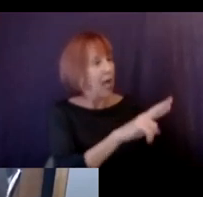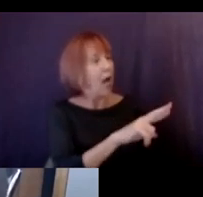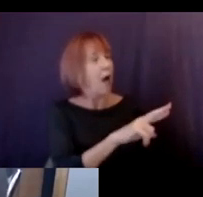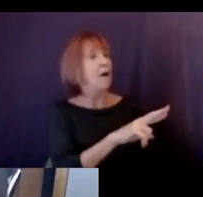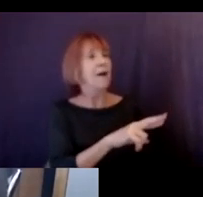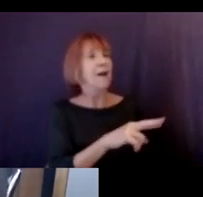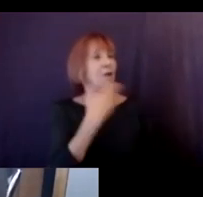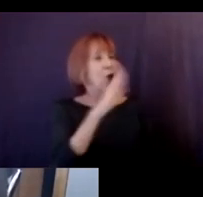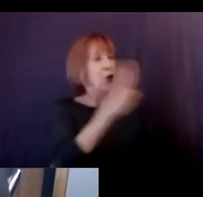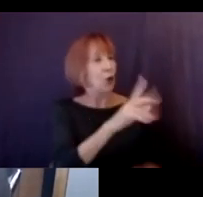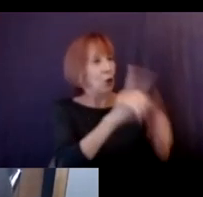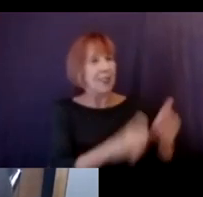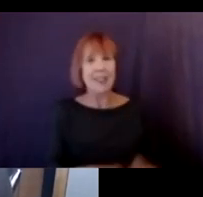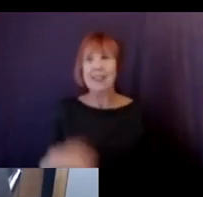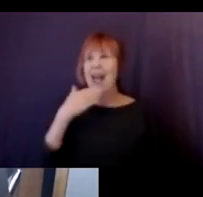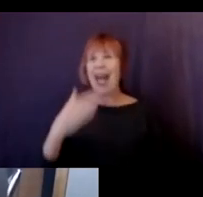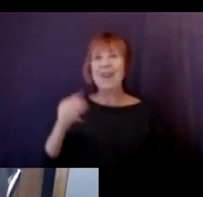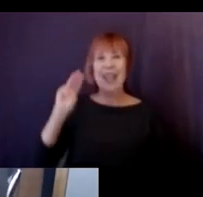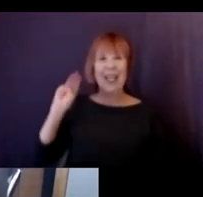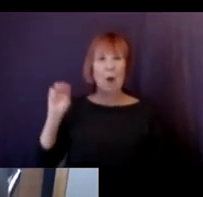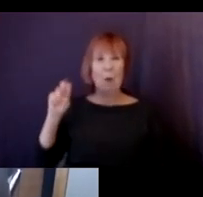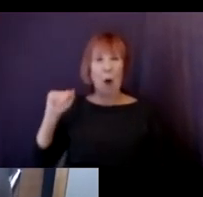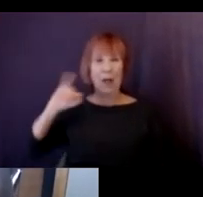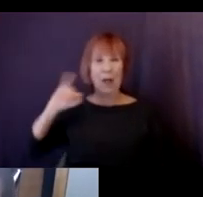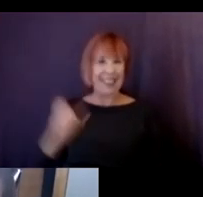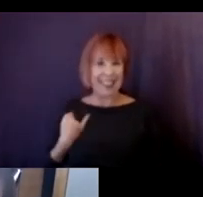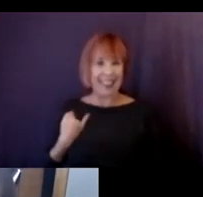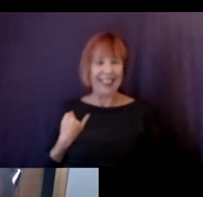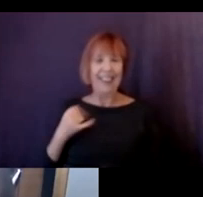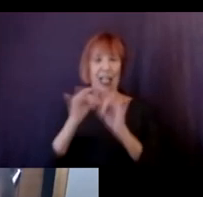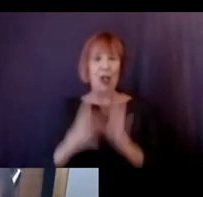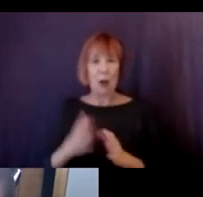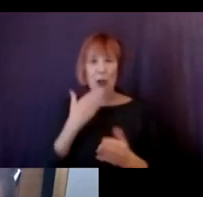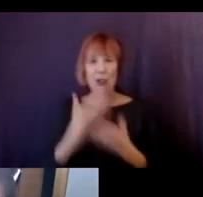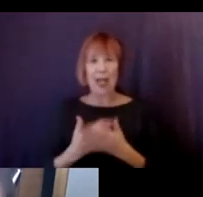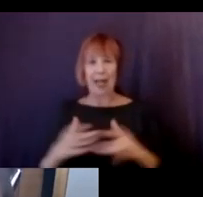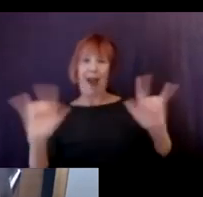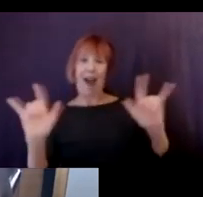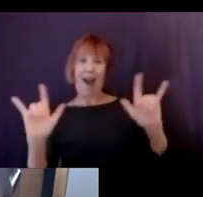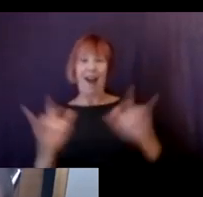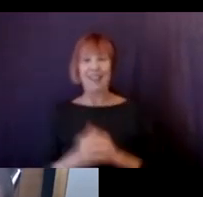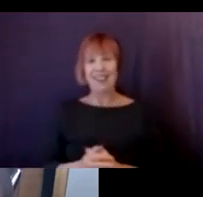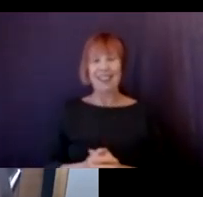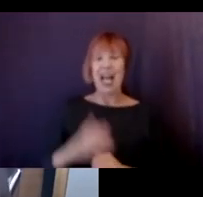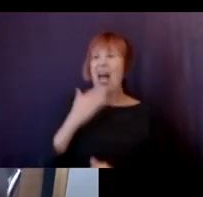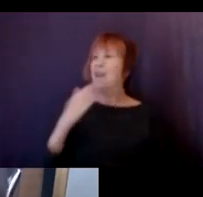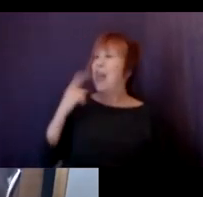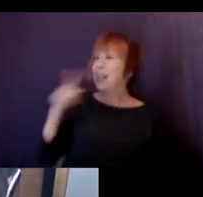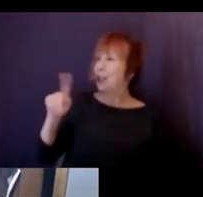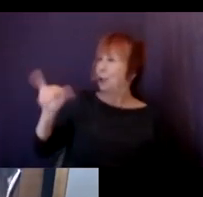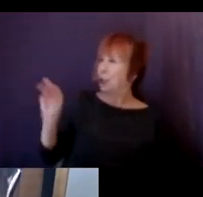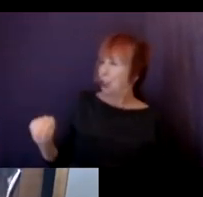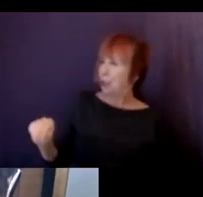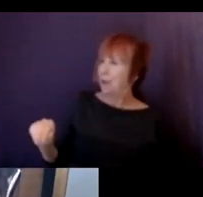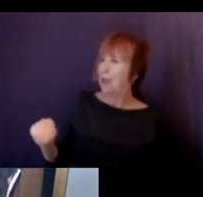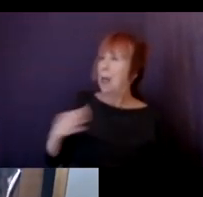you, Mona Jean, for interpreting today. And thank you so much to you, Jim. And please